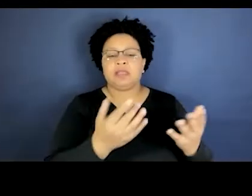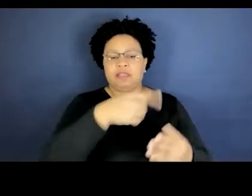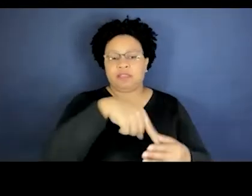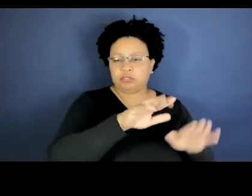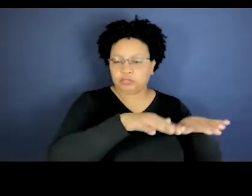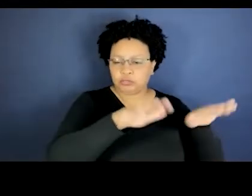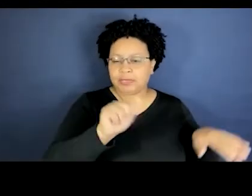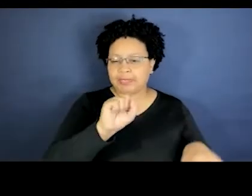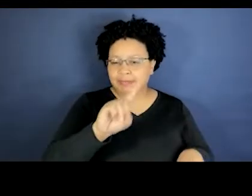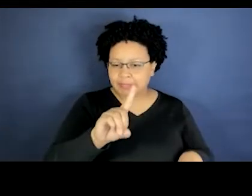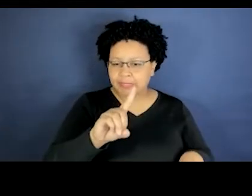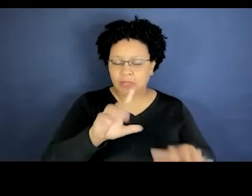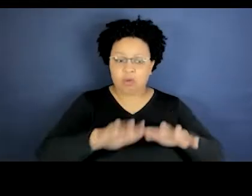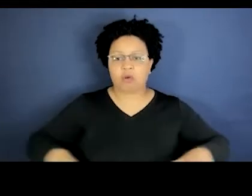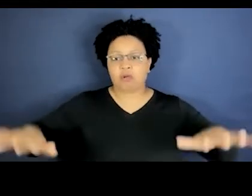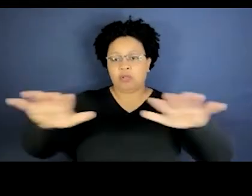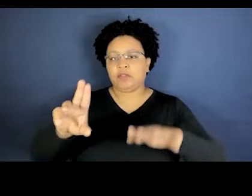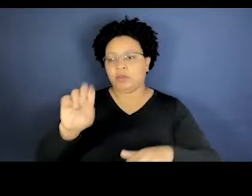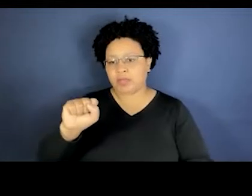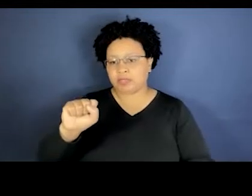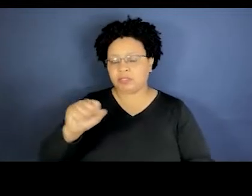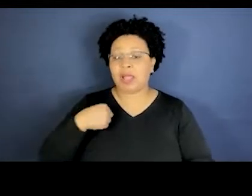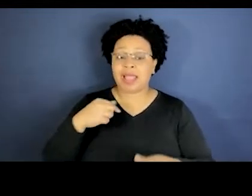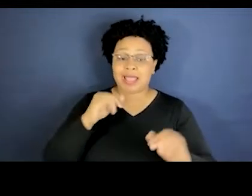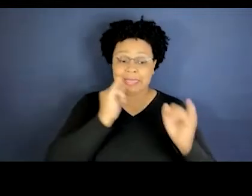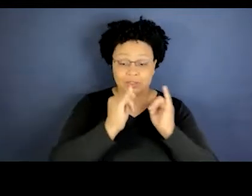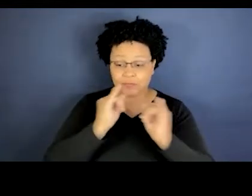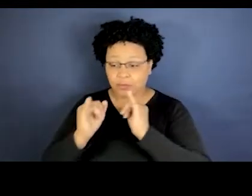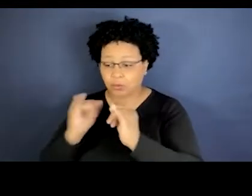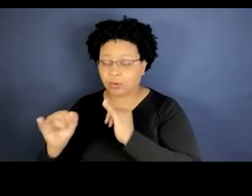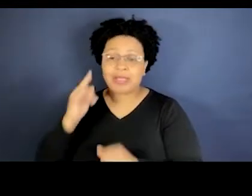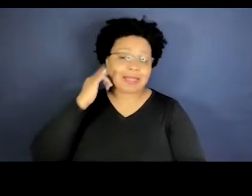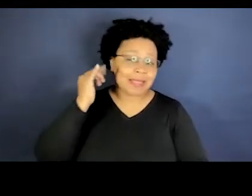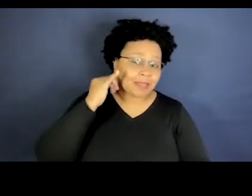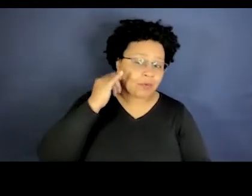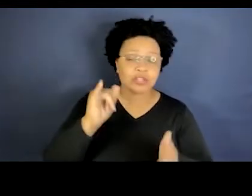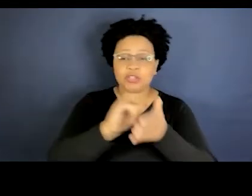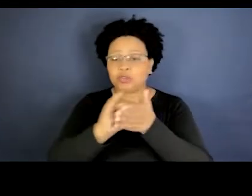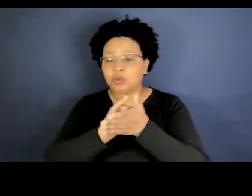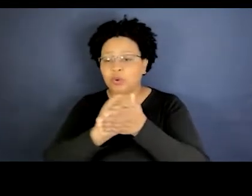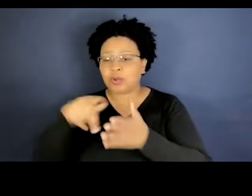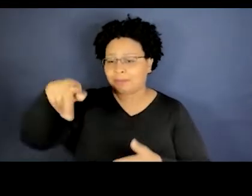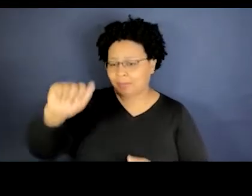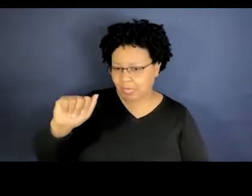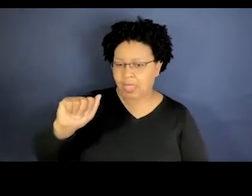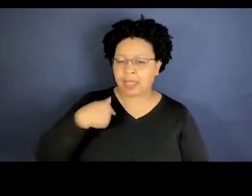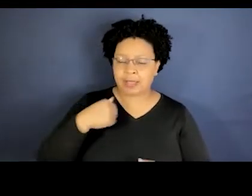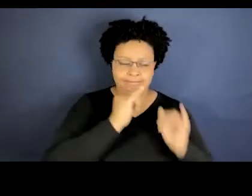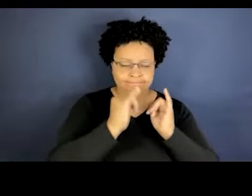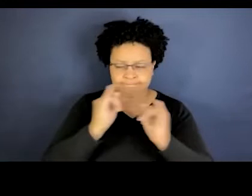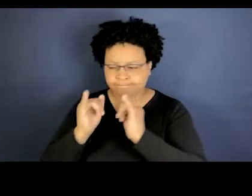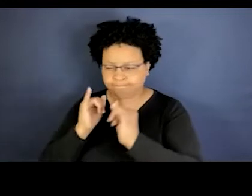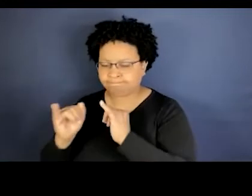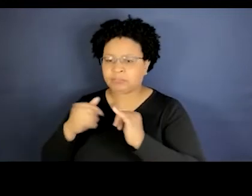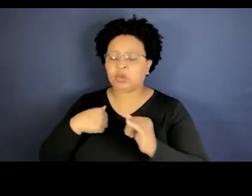country. This is specifically, I interviewed mothers from 3 different states, so California, New York, and Pennsylvania. And in them, I asked